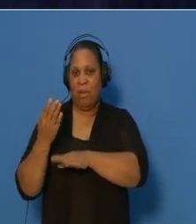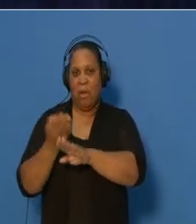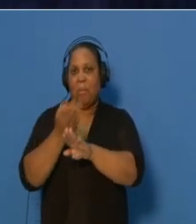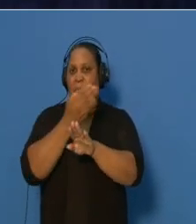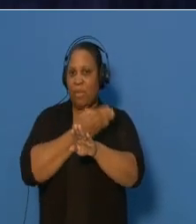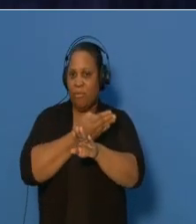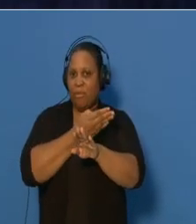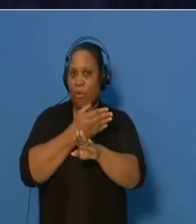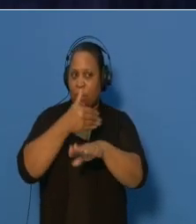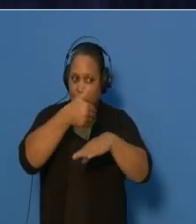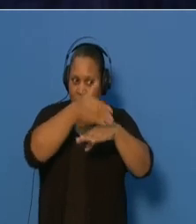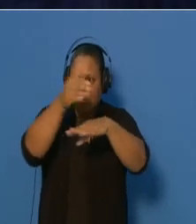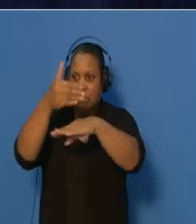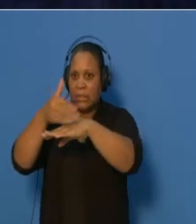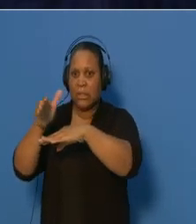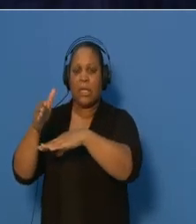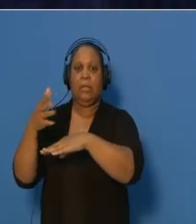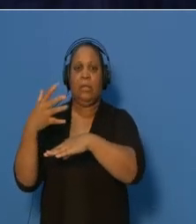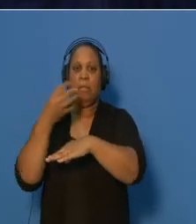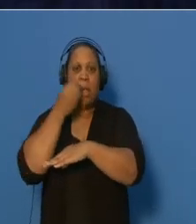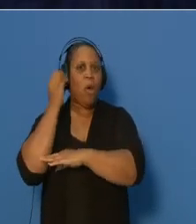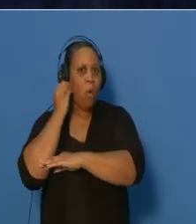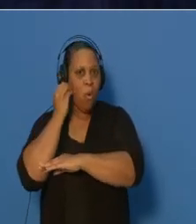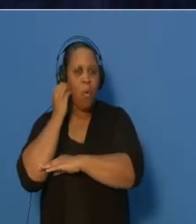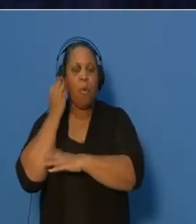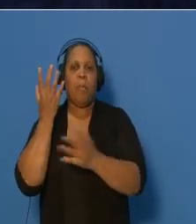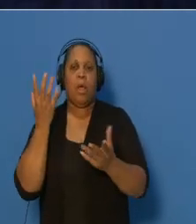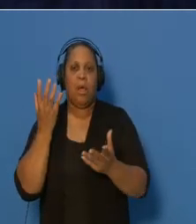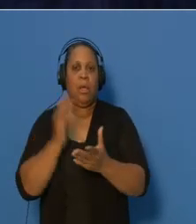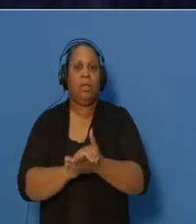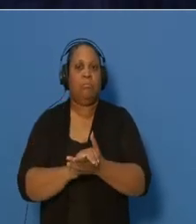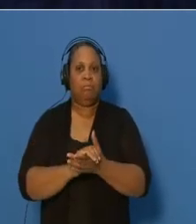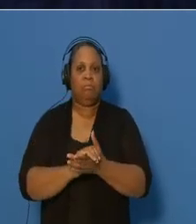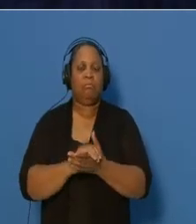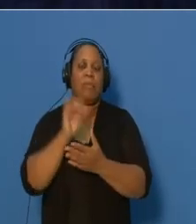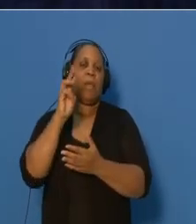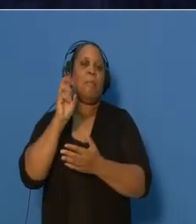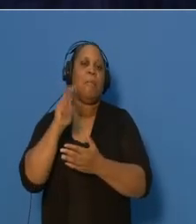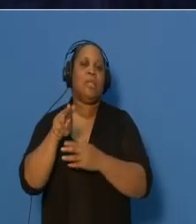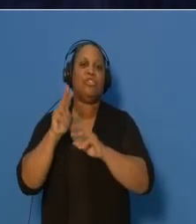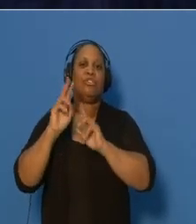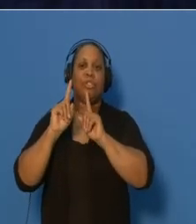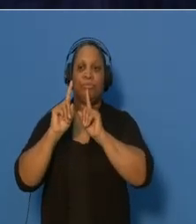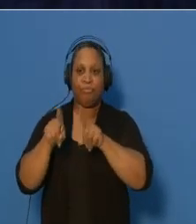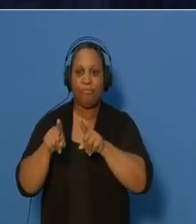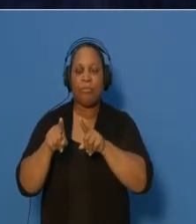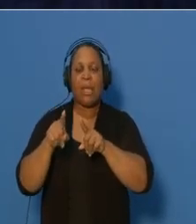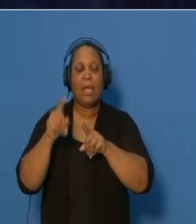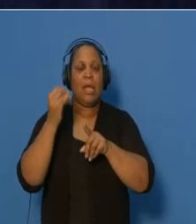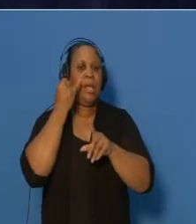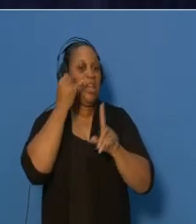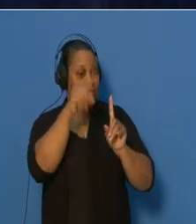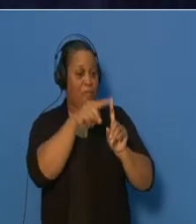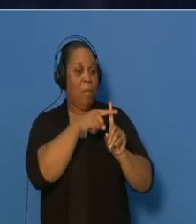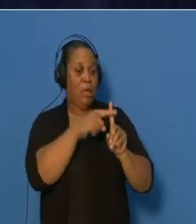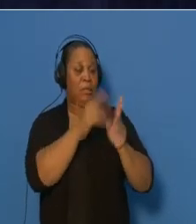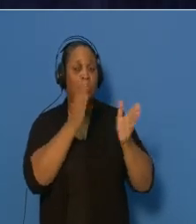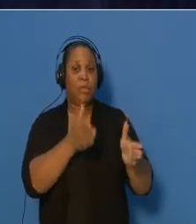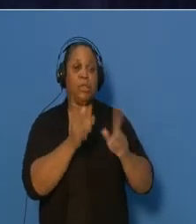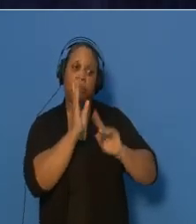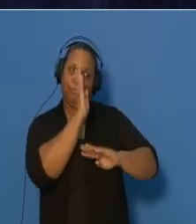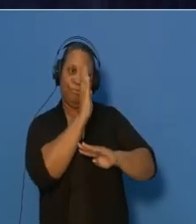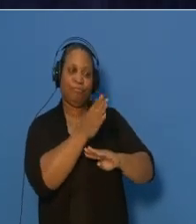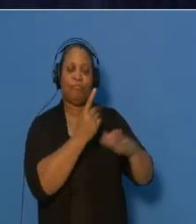being released? Well, as we've spoken about previously, when a person tests positive, then they are put on